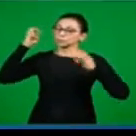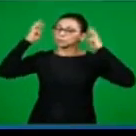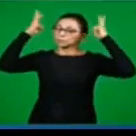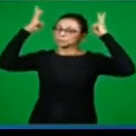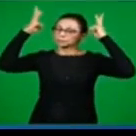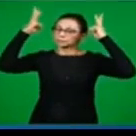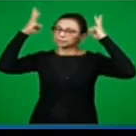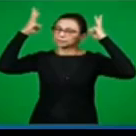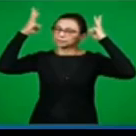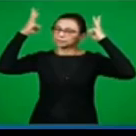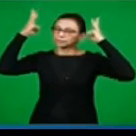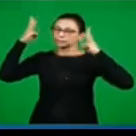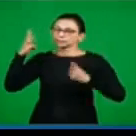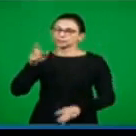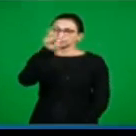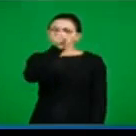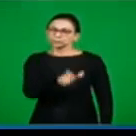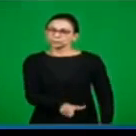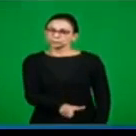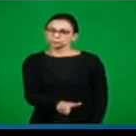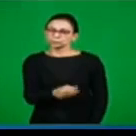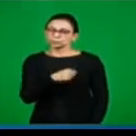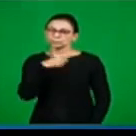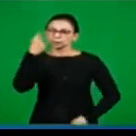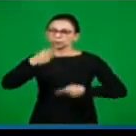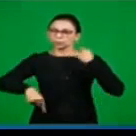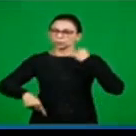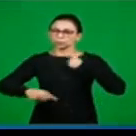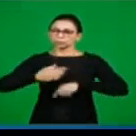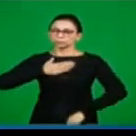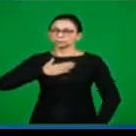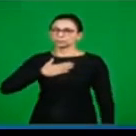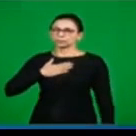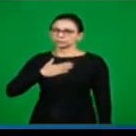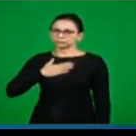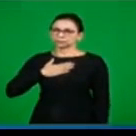their sin, but not...